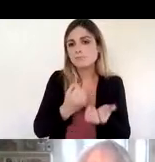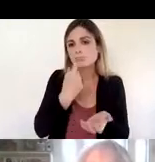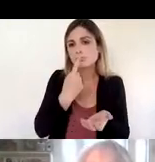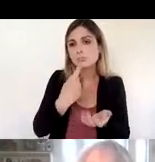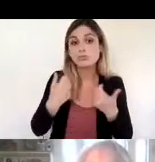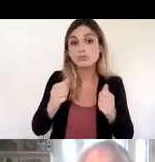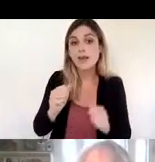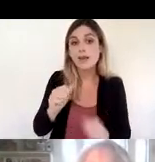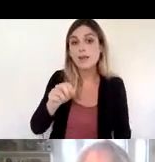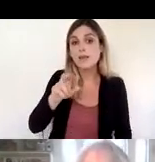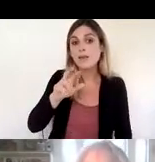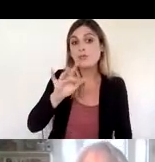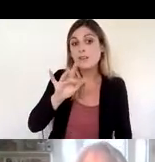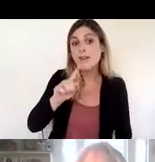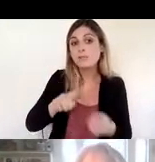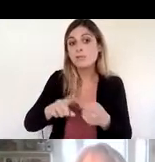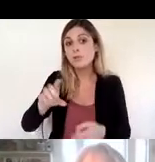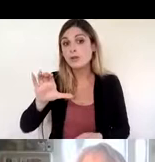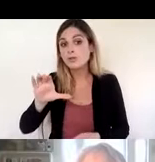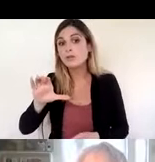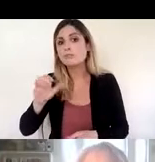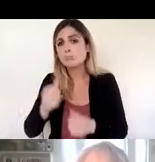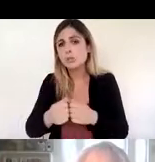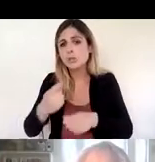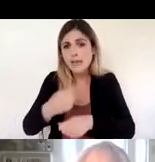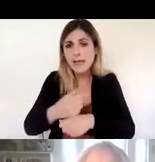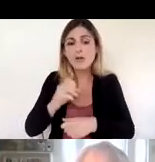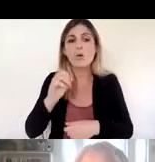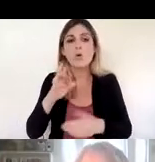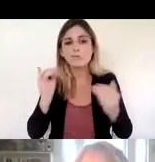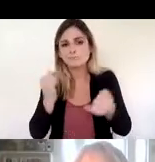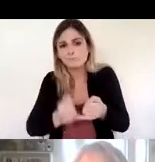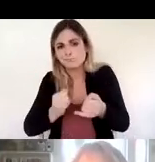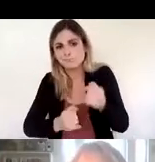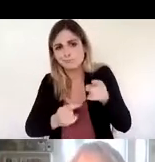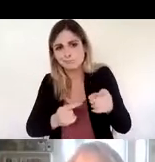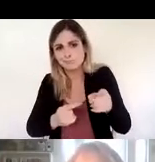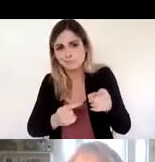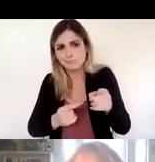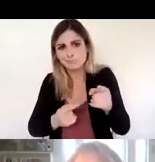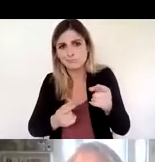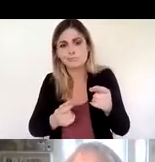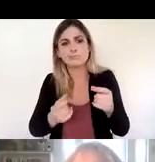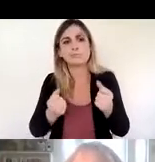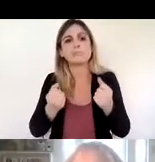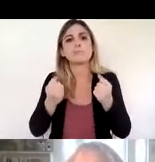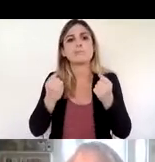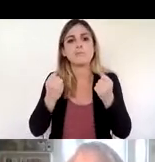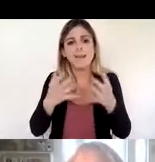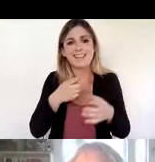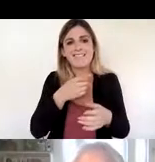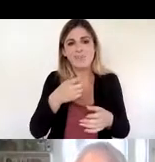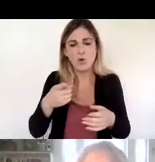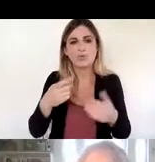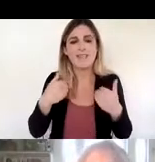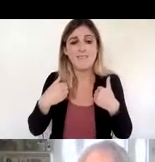to 100 micrograms of vitamin B12 per day, or take a lot of these vitamin B12 supplements are have really high